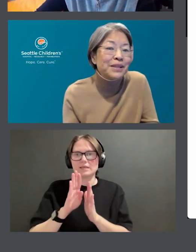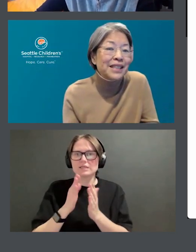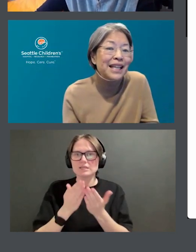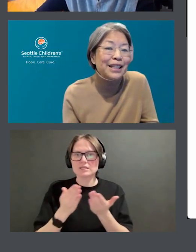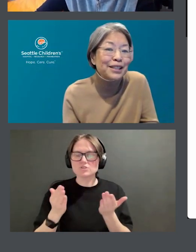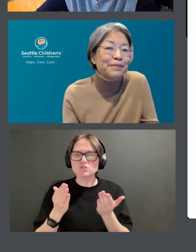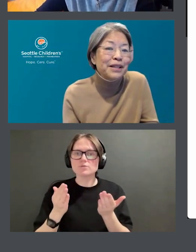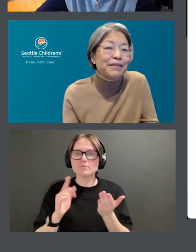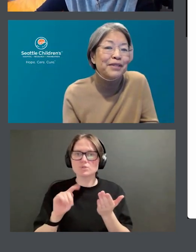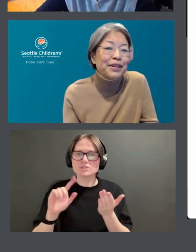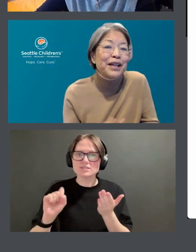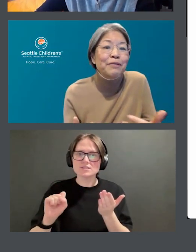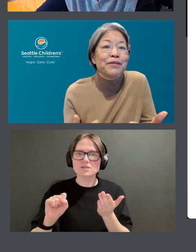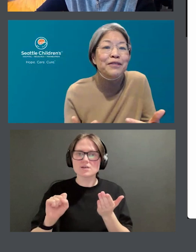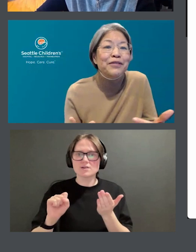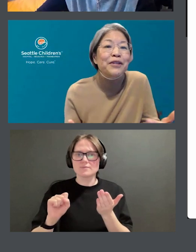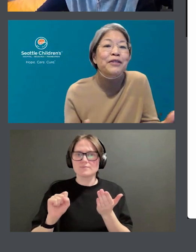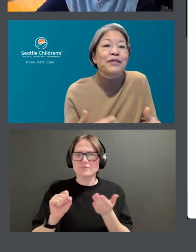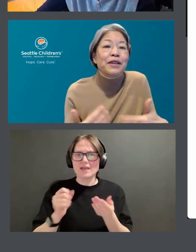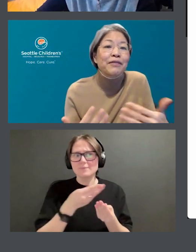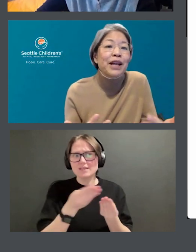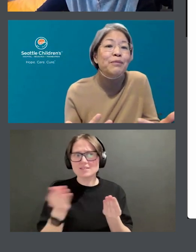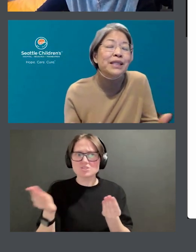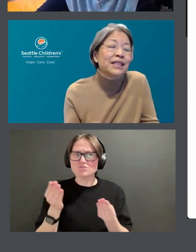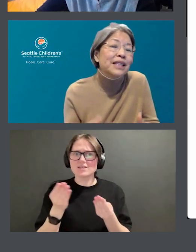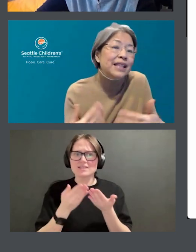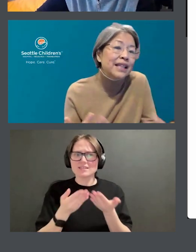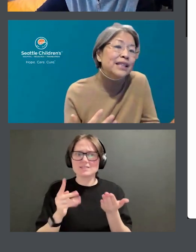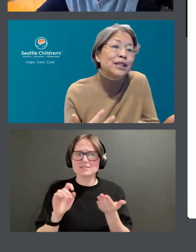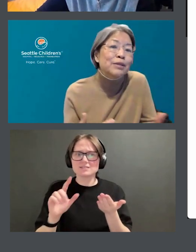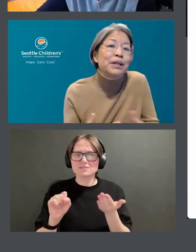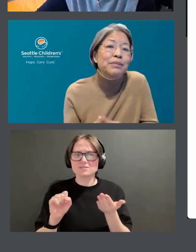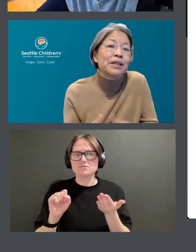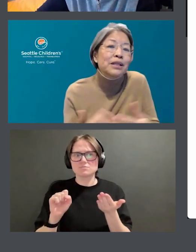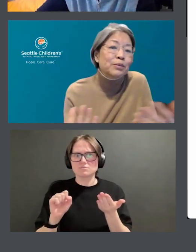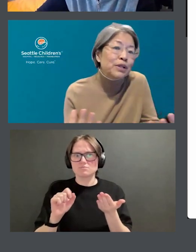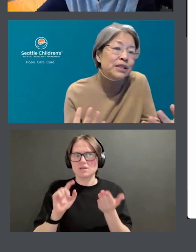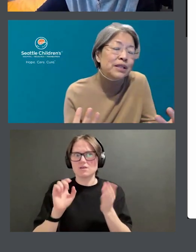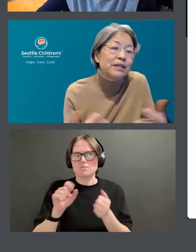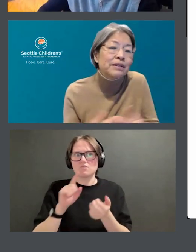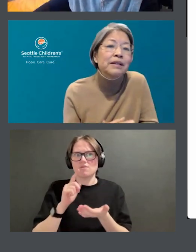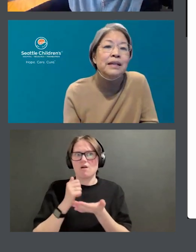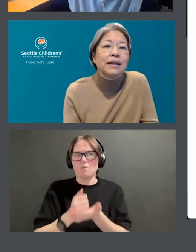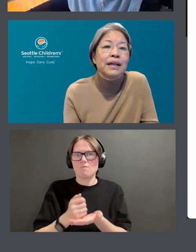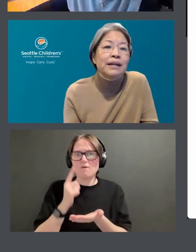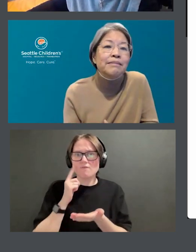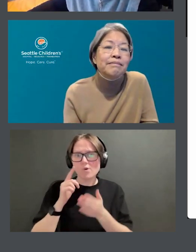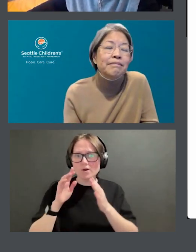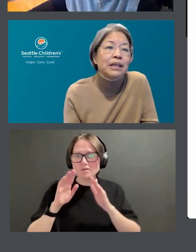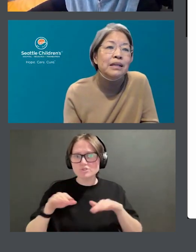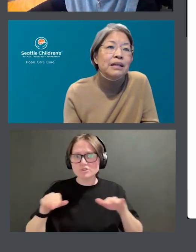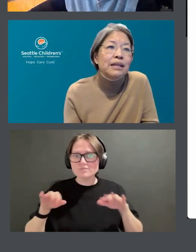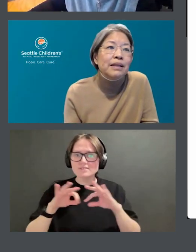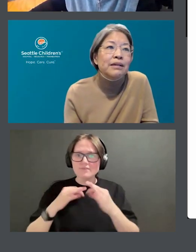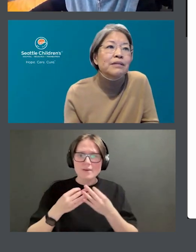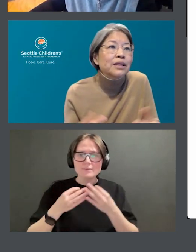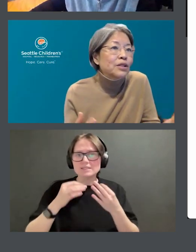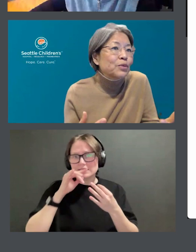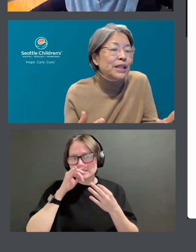administering these instruments can actually be very helpful for the families and the kids to be able to express their